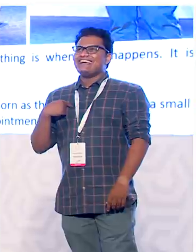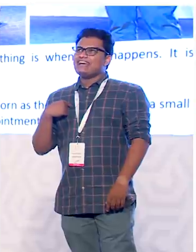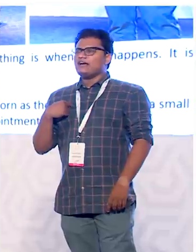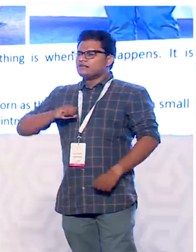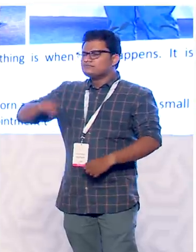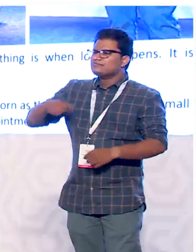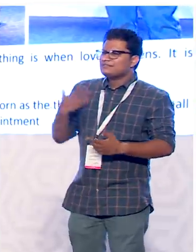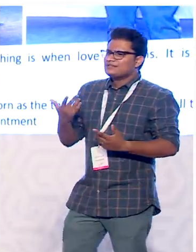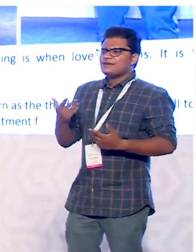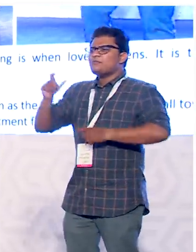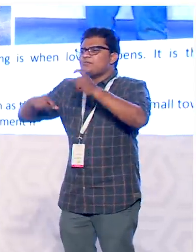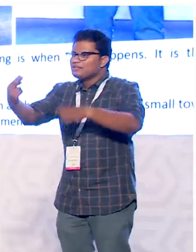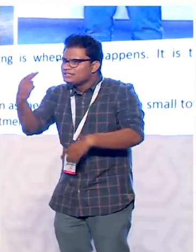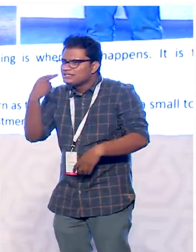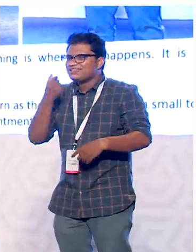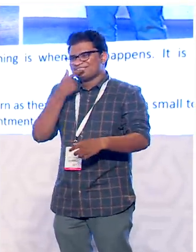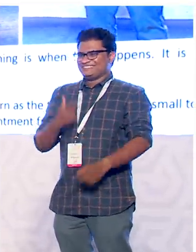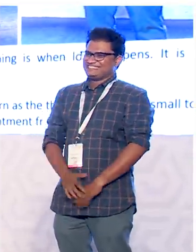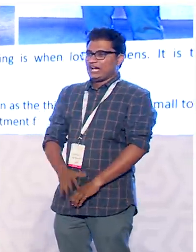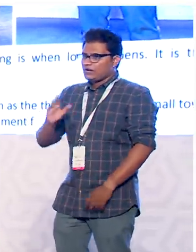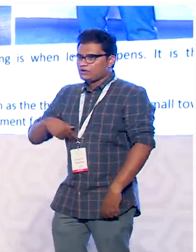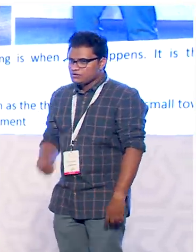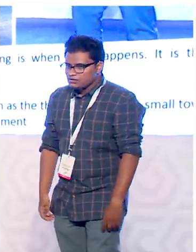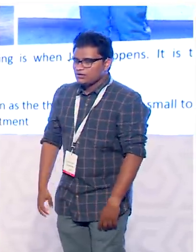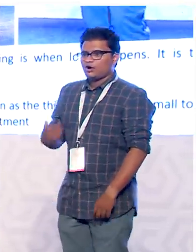Yes, people smile at you and they're nice to you.